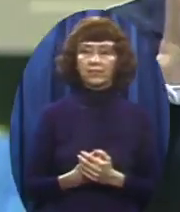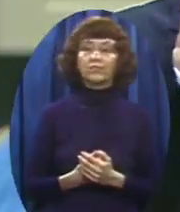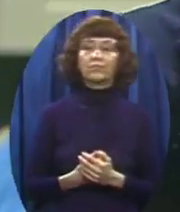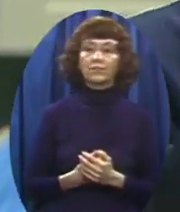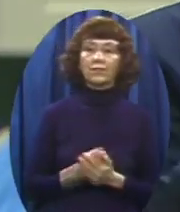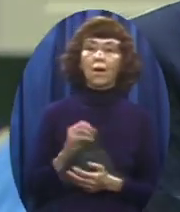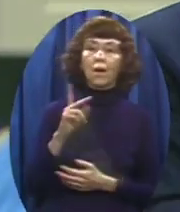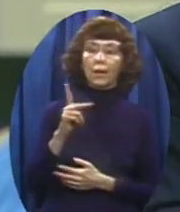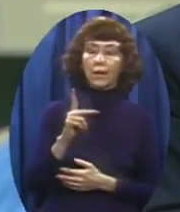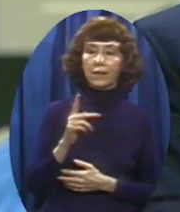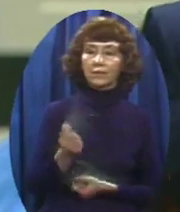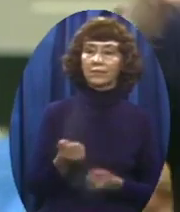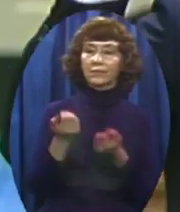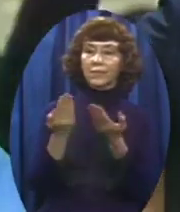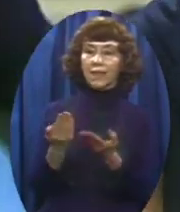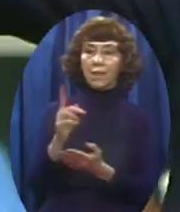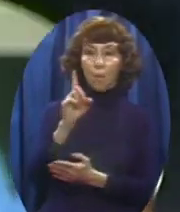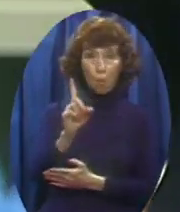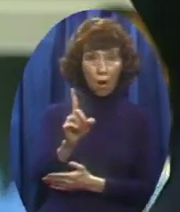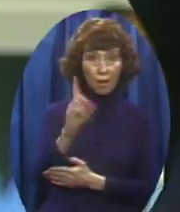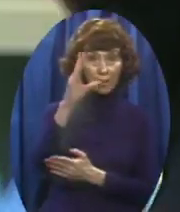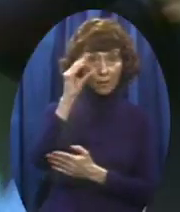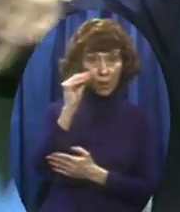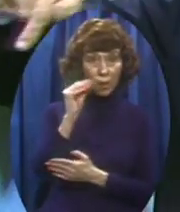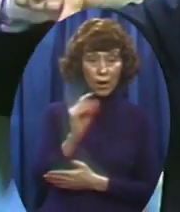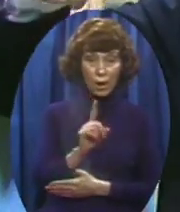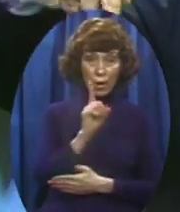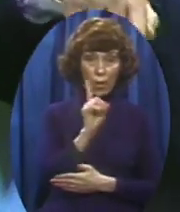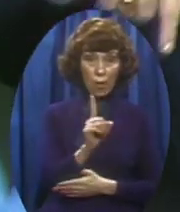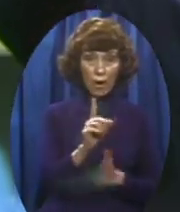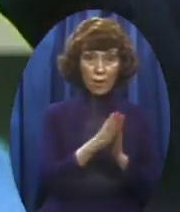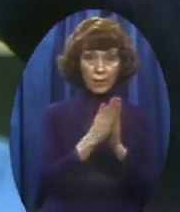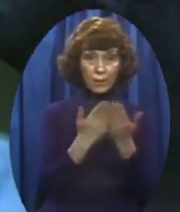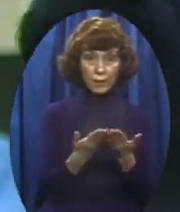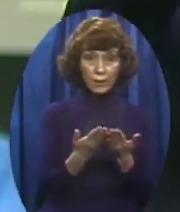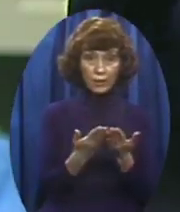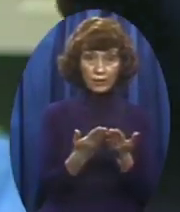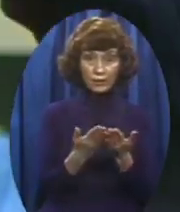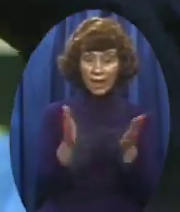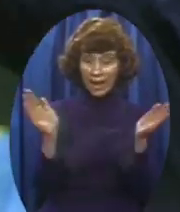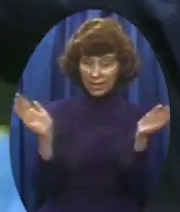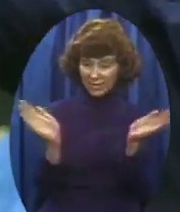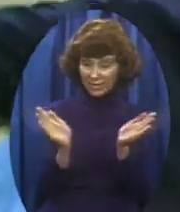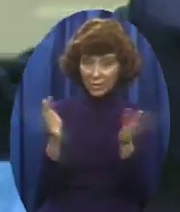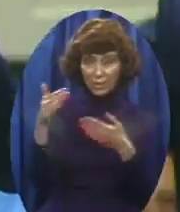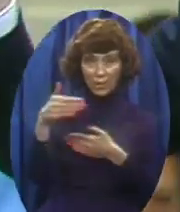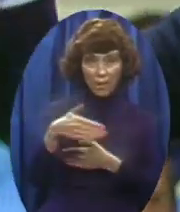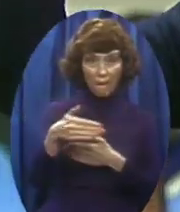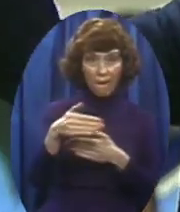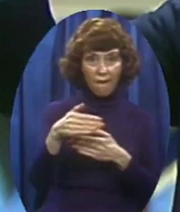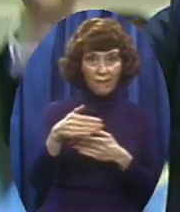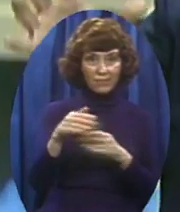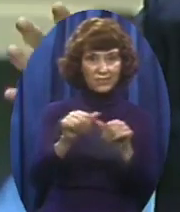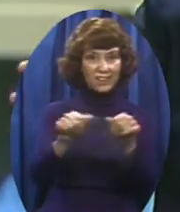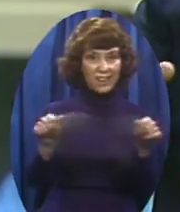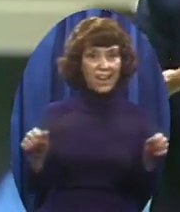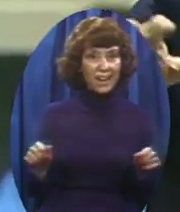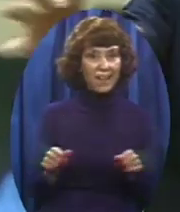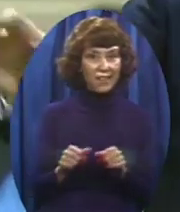gave me one boy and one roll book, and not a classroom around the assembly, but a little curtain on a wire